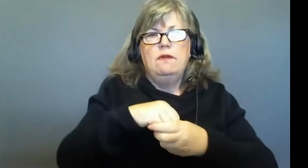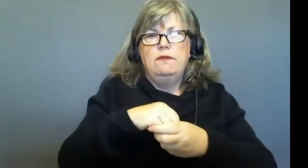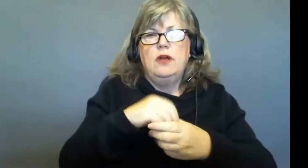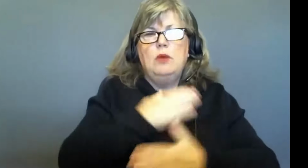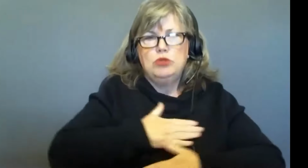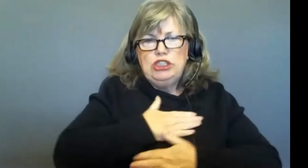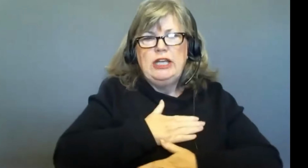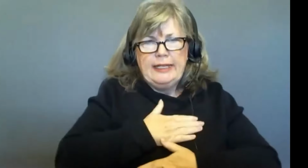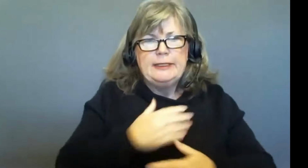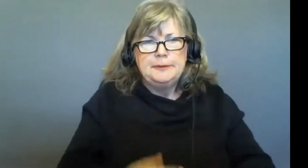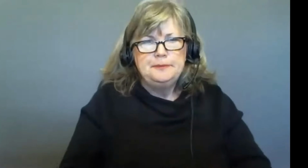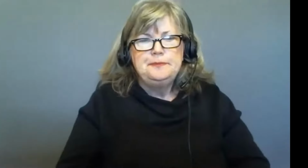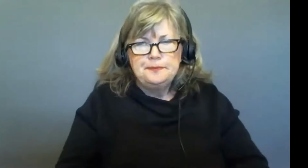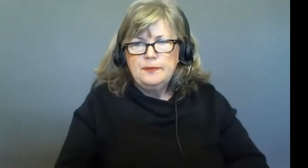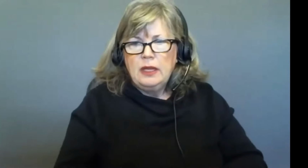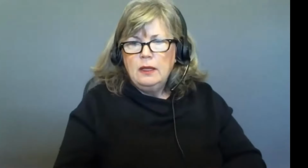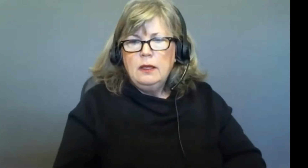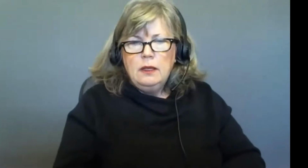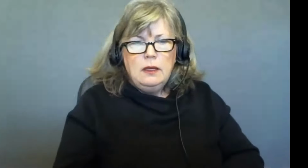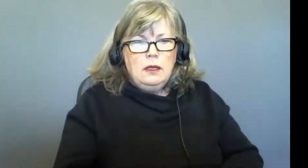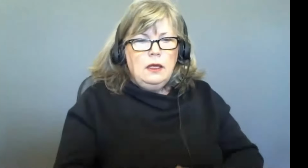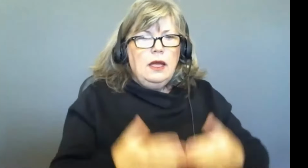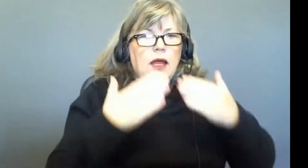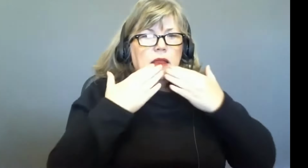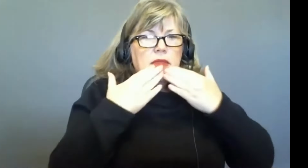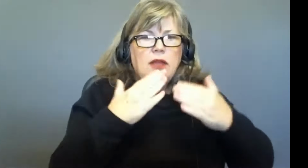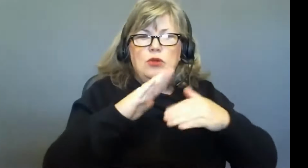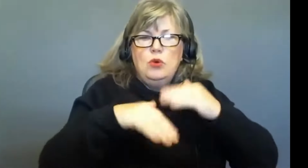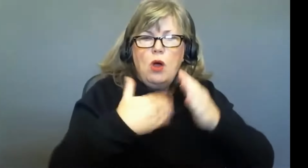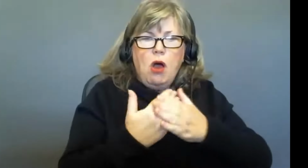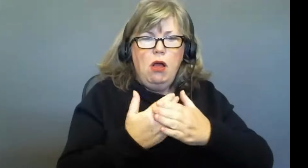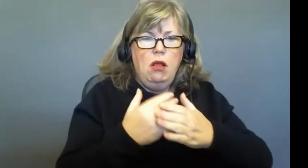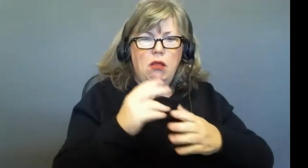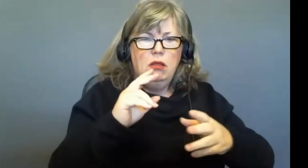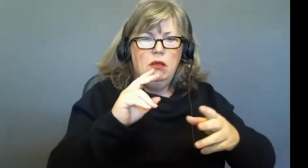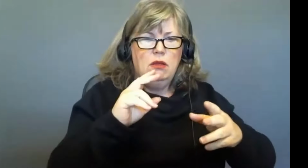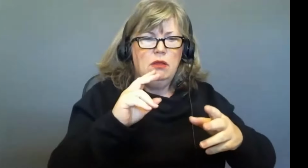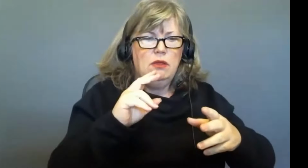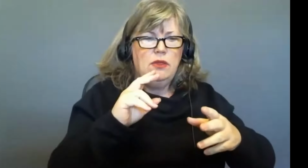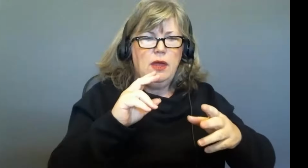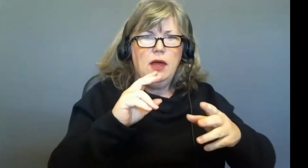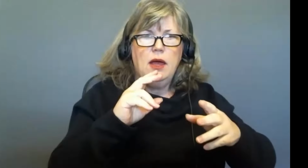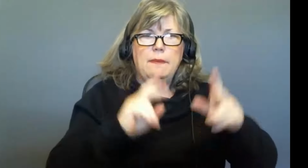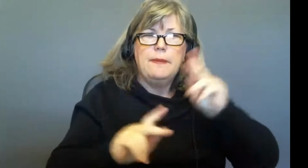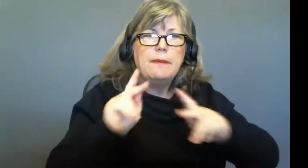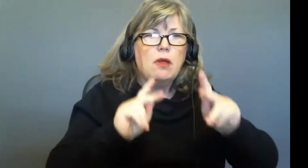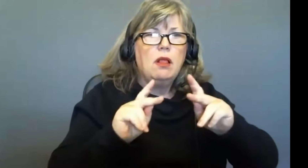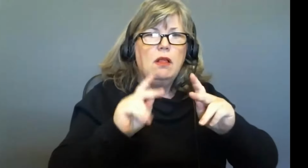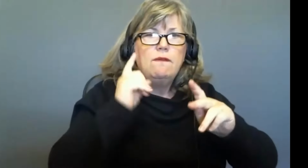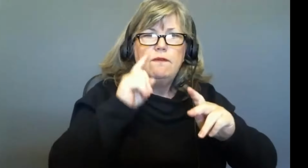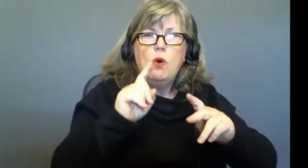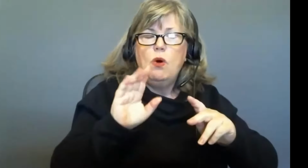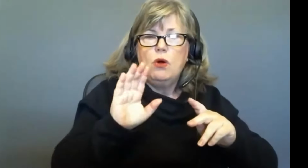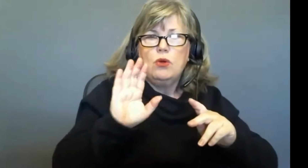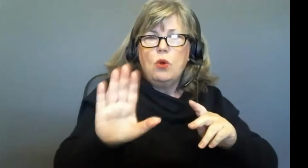Thank you, Karen. Thank you to all the panelists for your great comments. We've had a lot of individuals in the chat box just